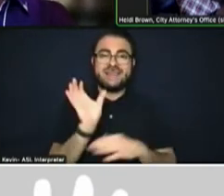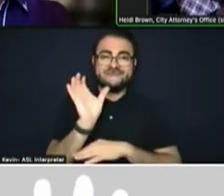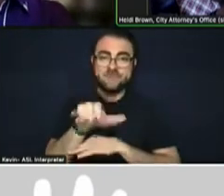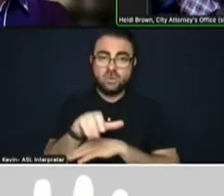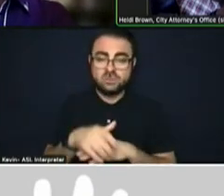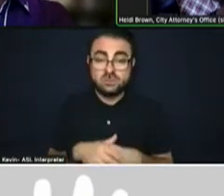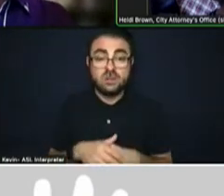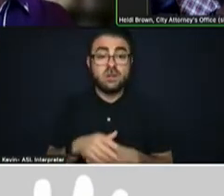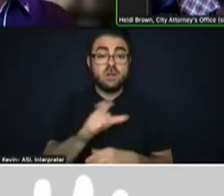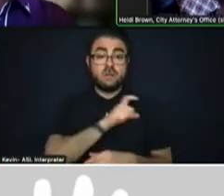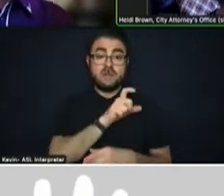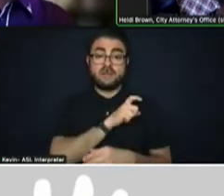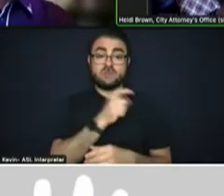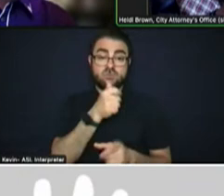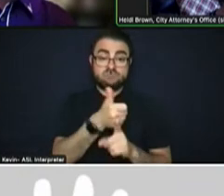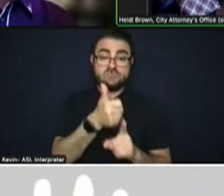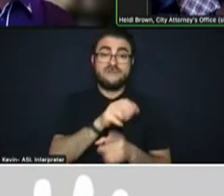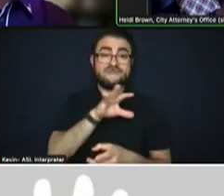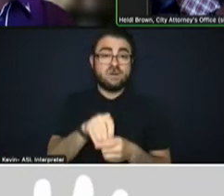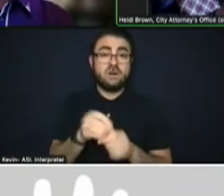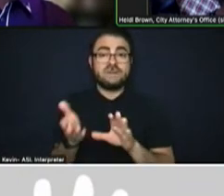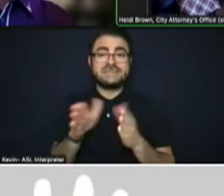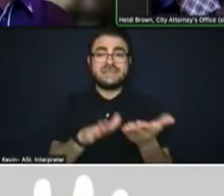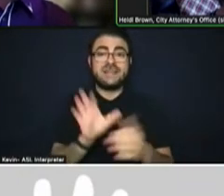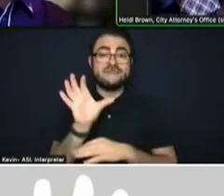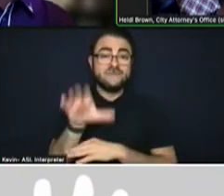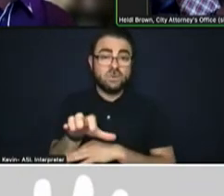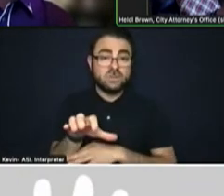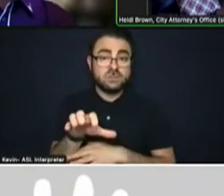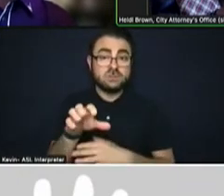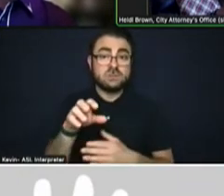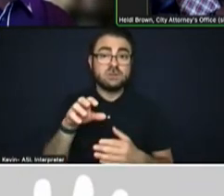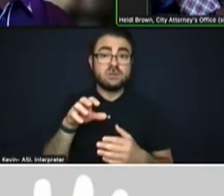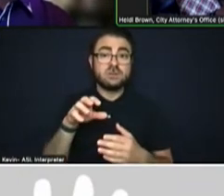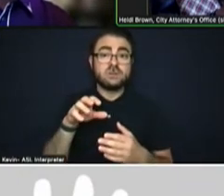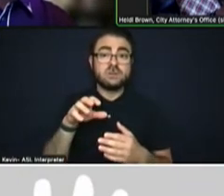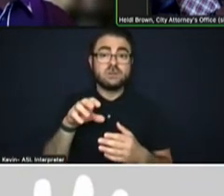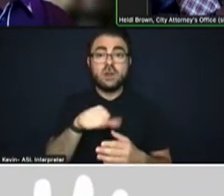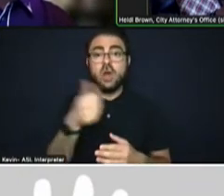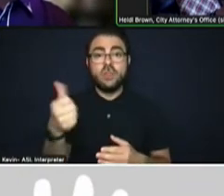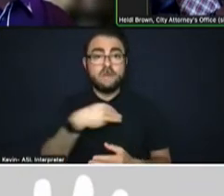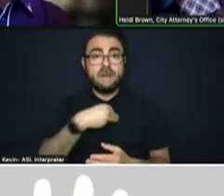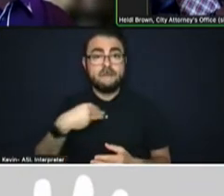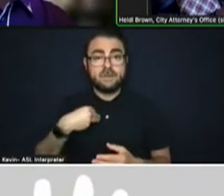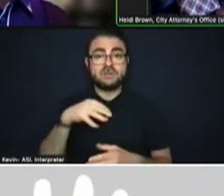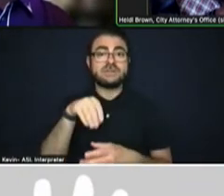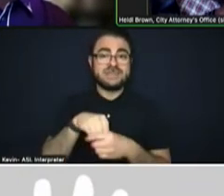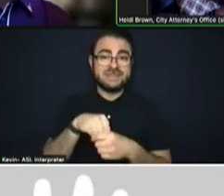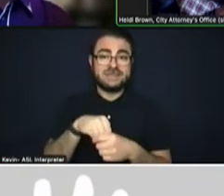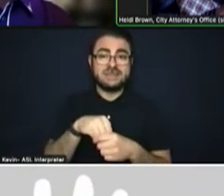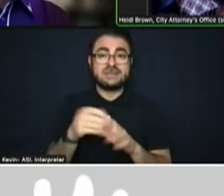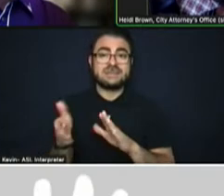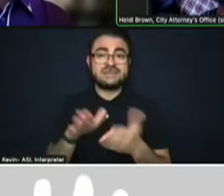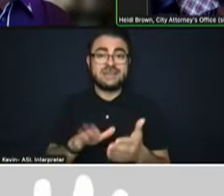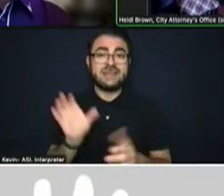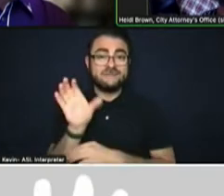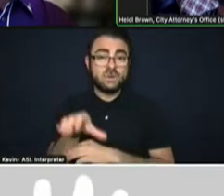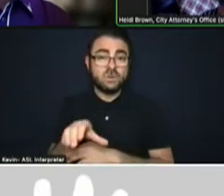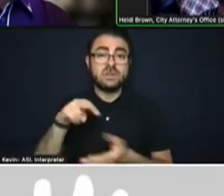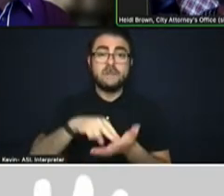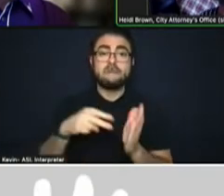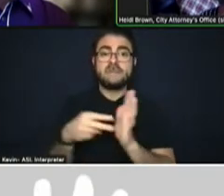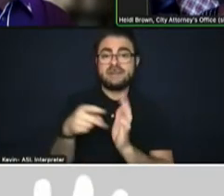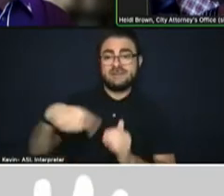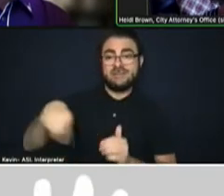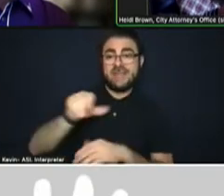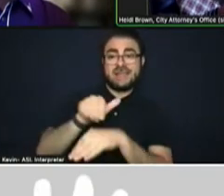deadly force, involved members in a deadly force instance, they are sent home on administrative